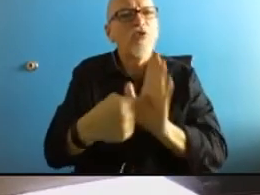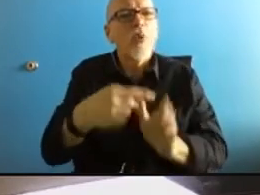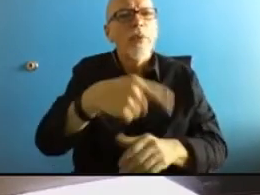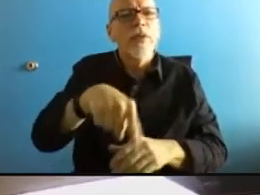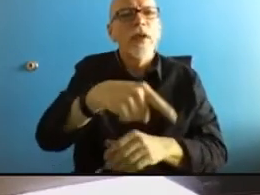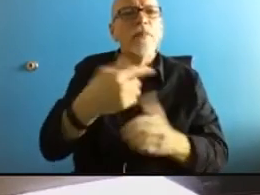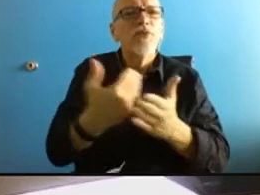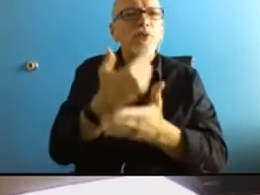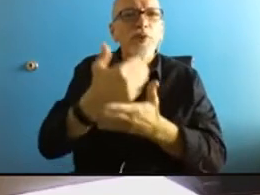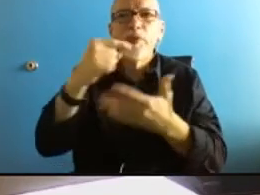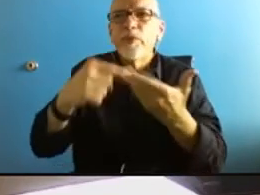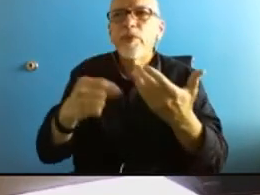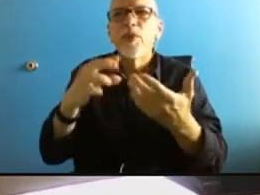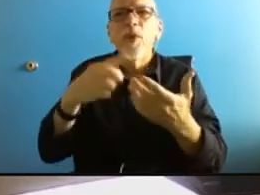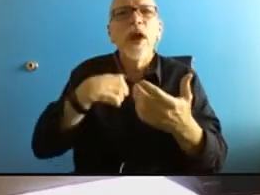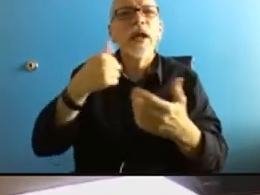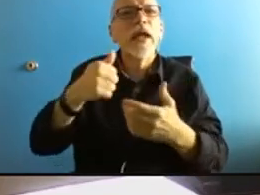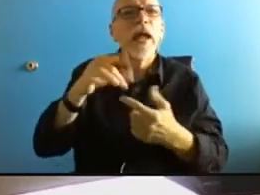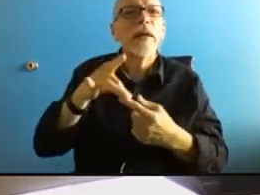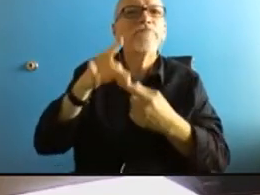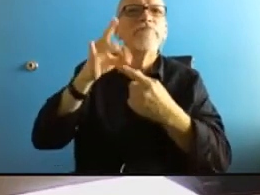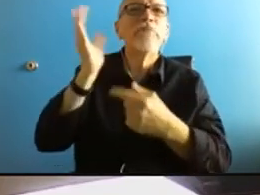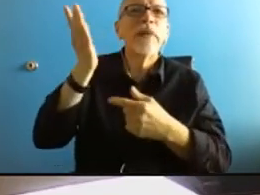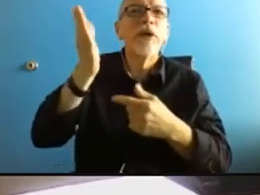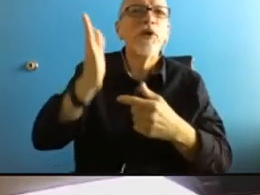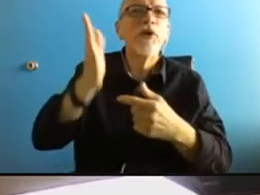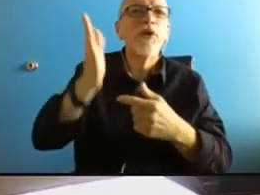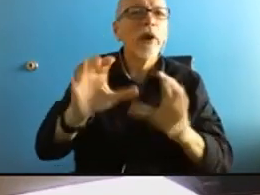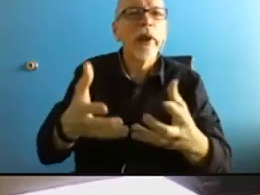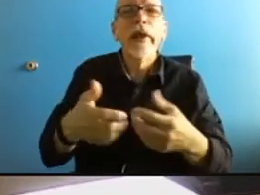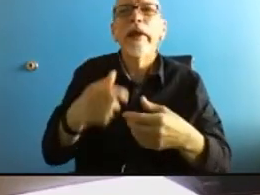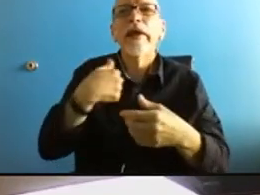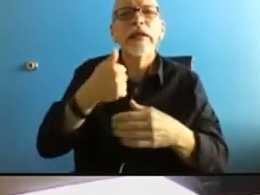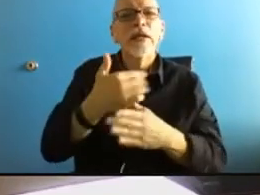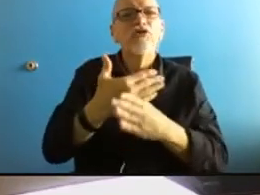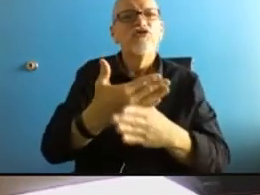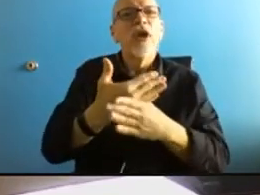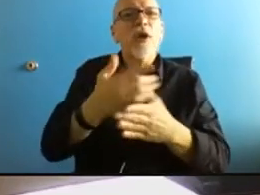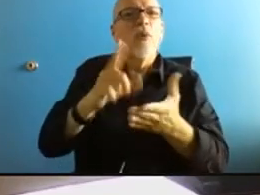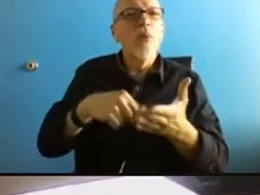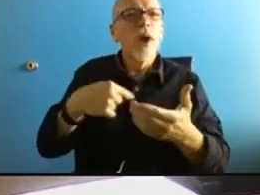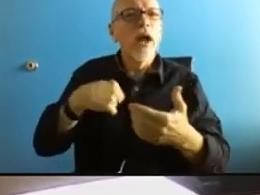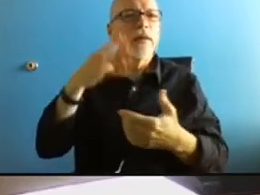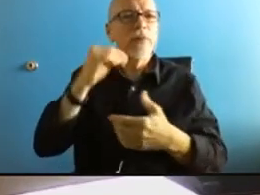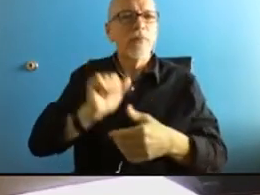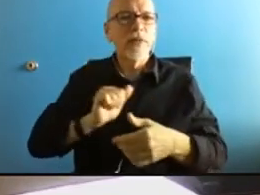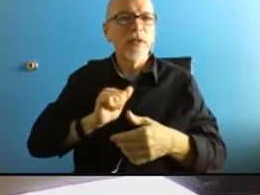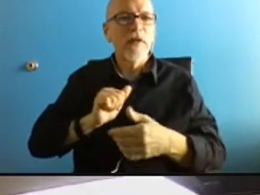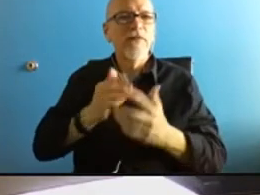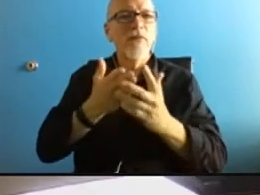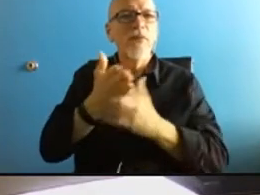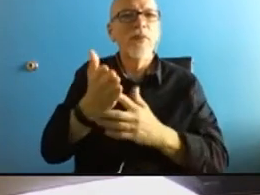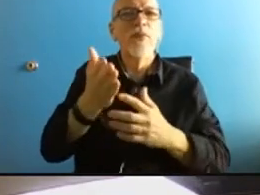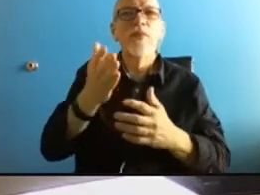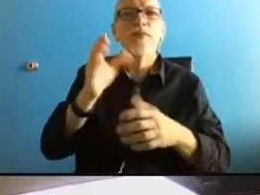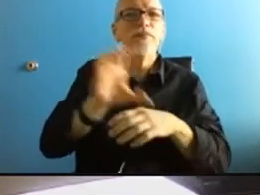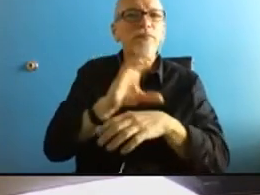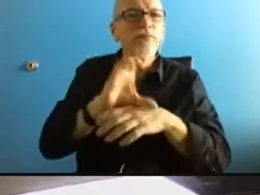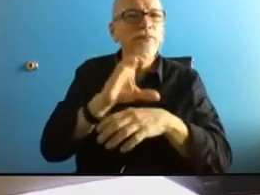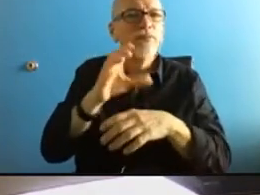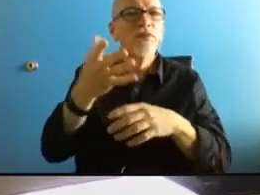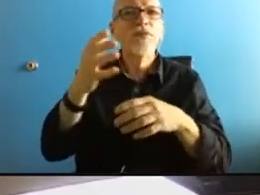things or to be a guest speaker and, share the things that I've experienced in my career through computer science